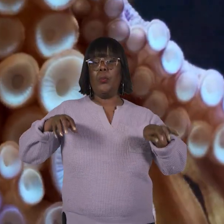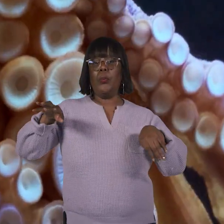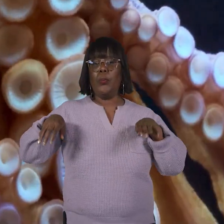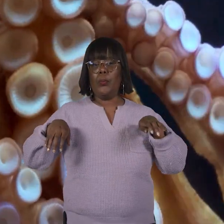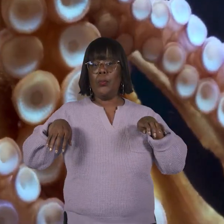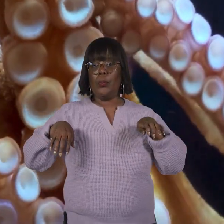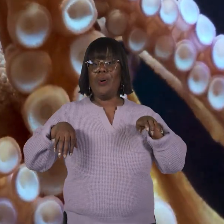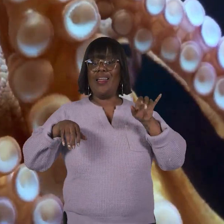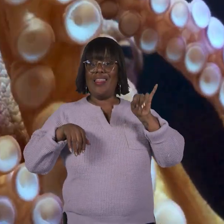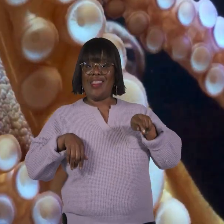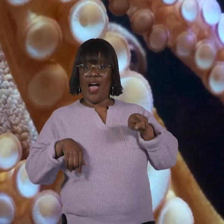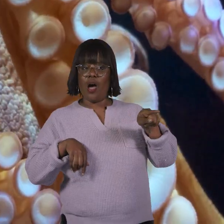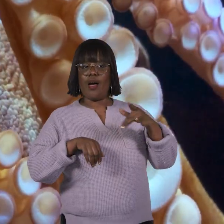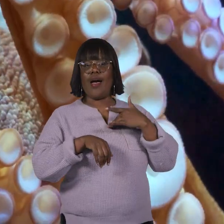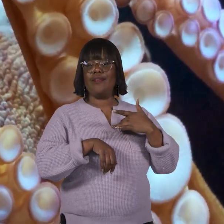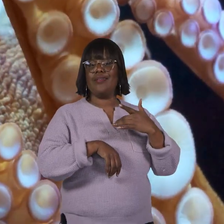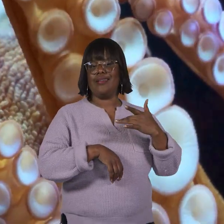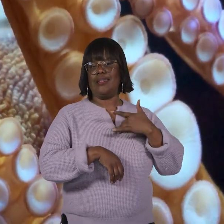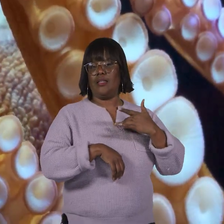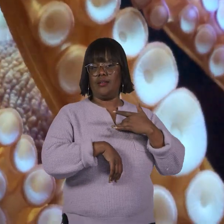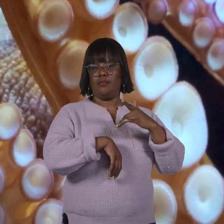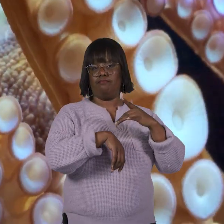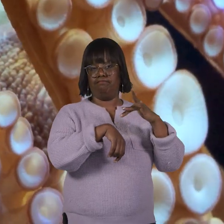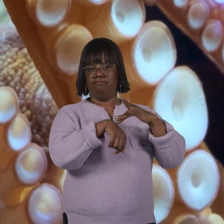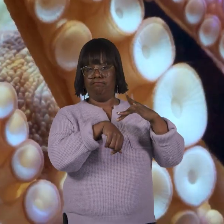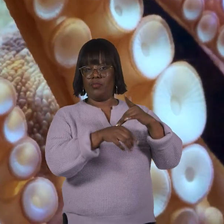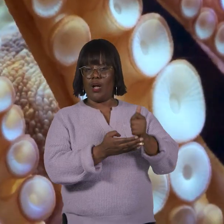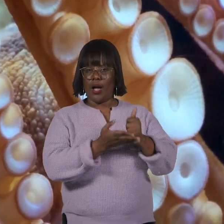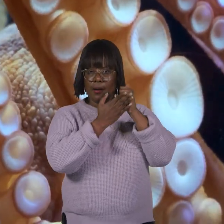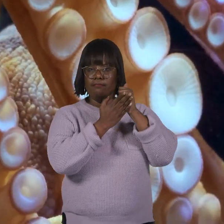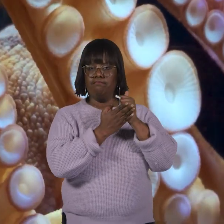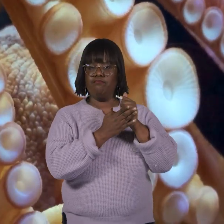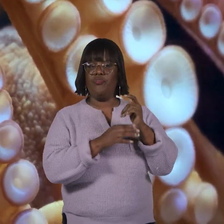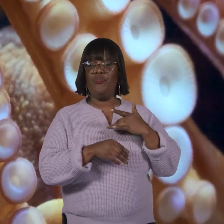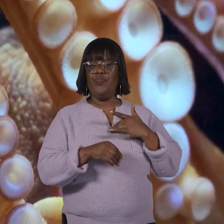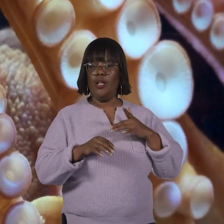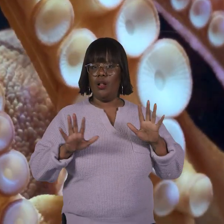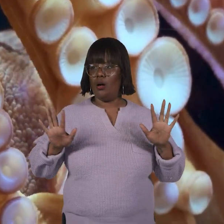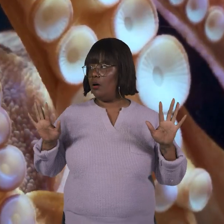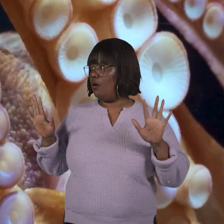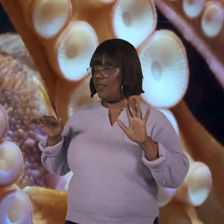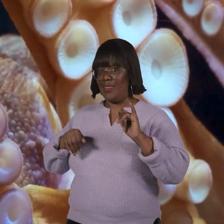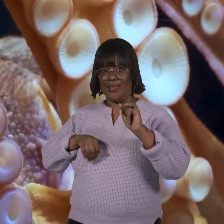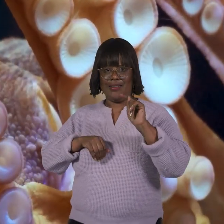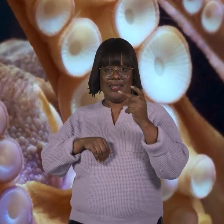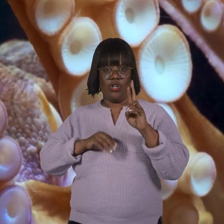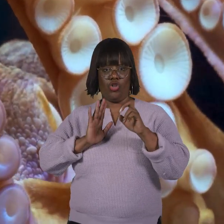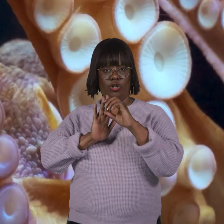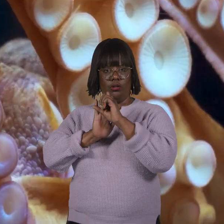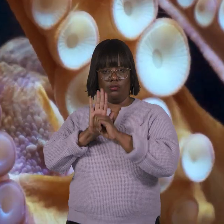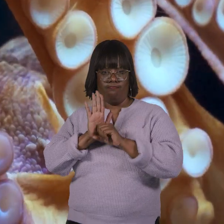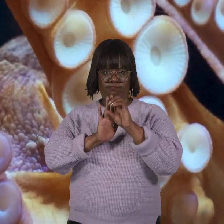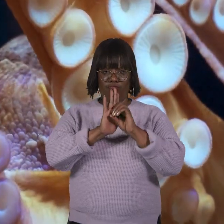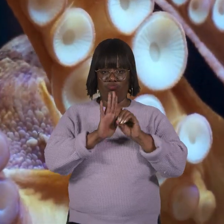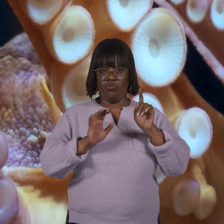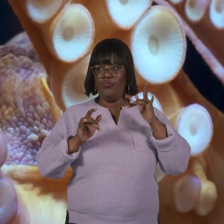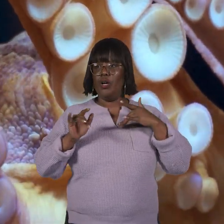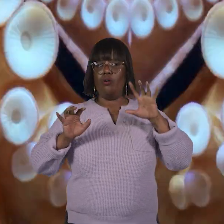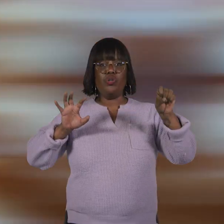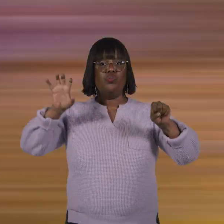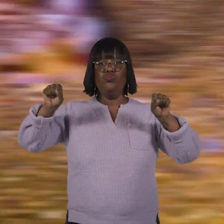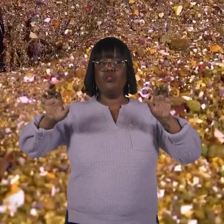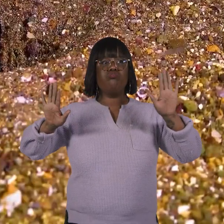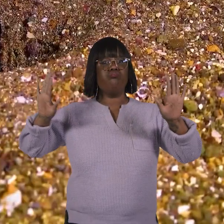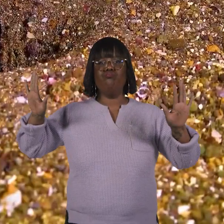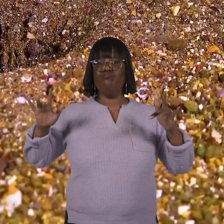mechanoreceptors are touch sensors that help the octopus feel and understand the texture and shape of the object it's reaching for.